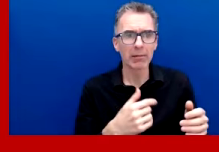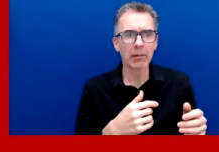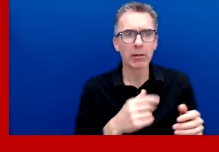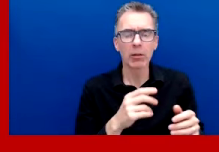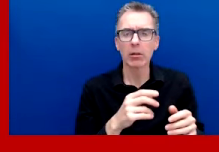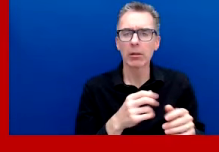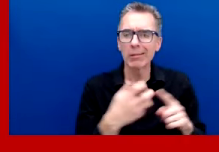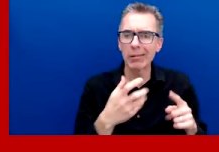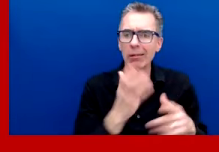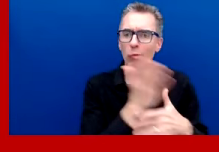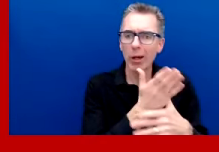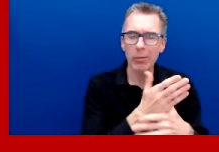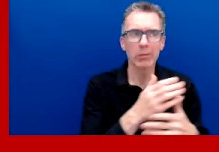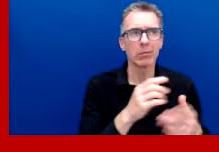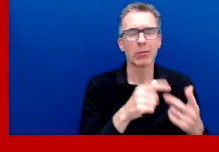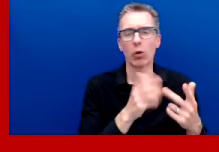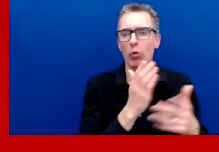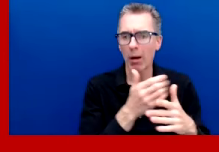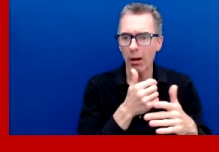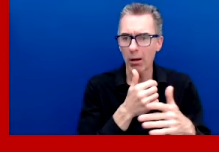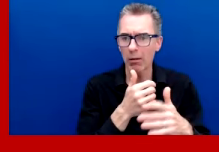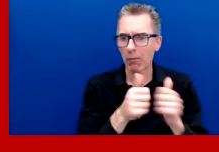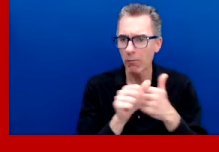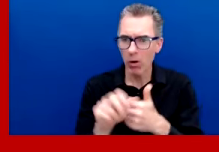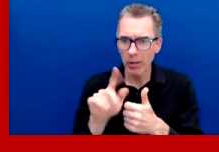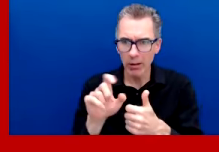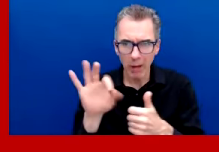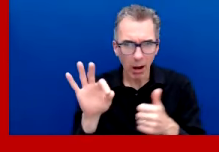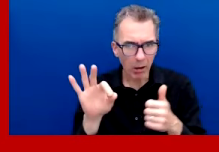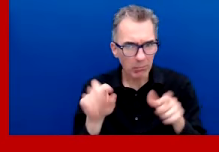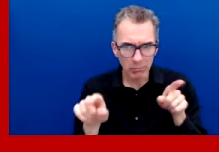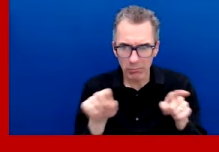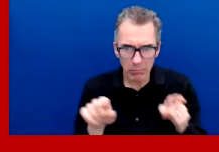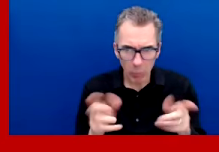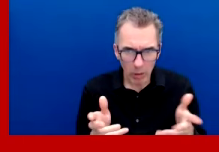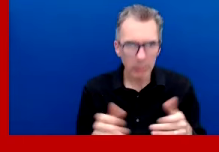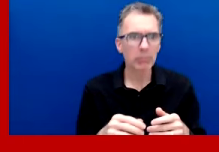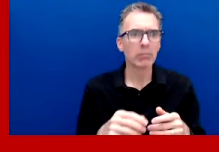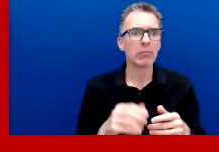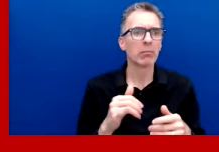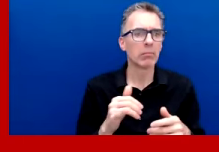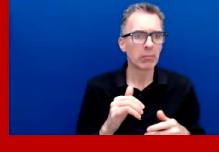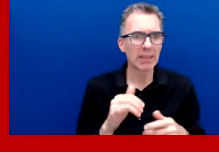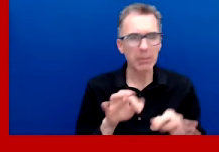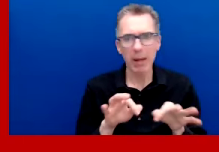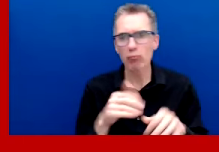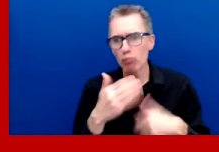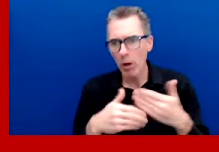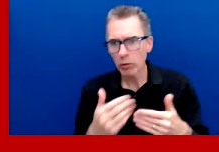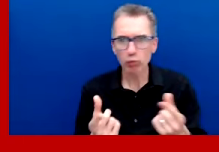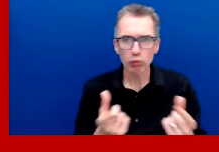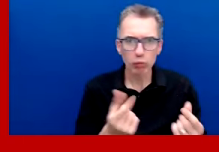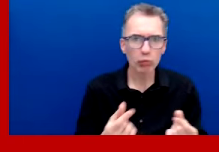general, harassment under Title IX. It talks about all of our process and like, what it